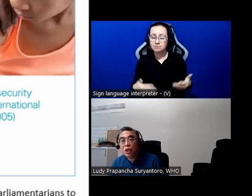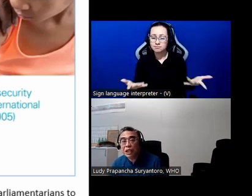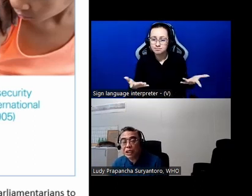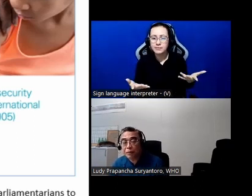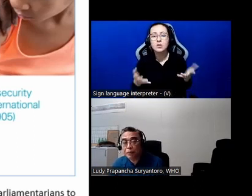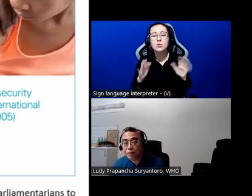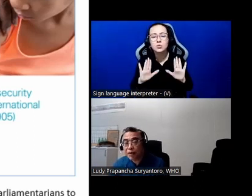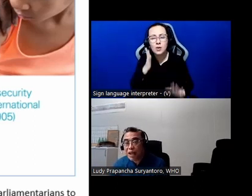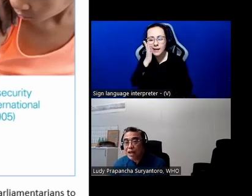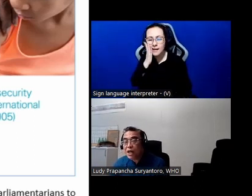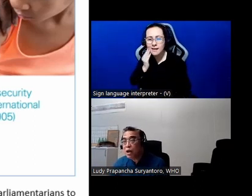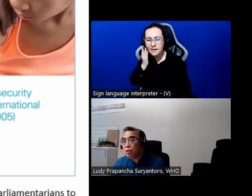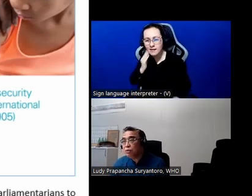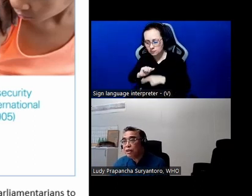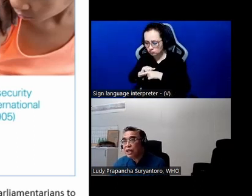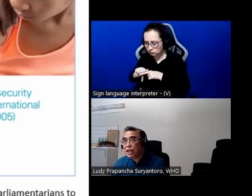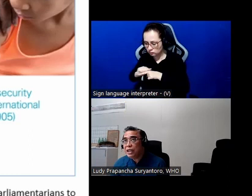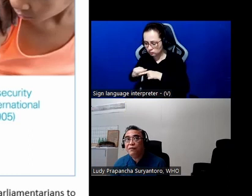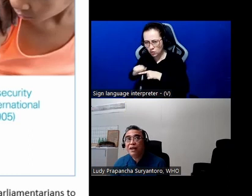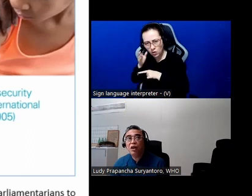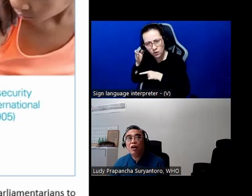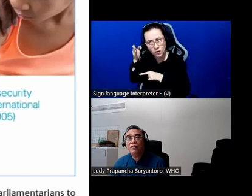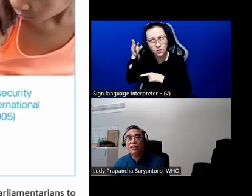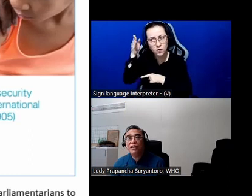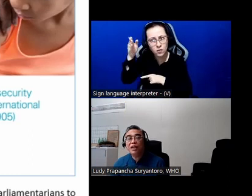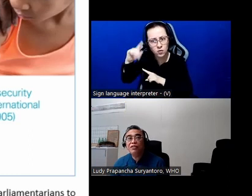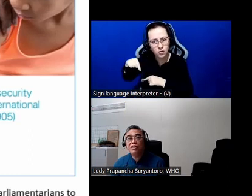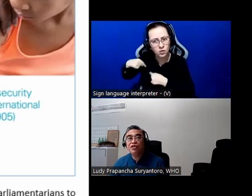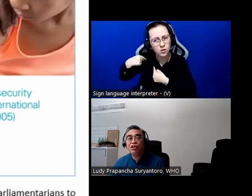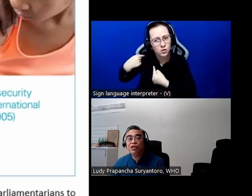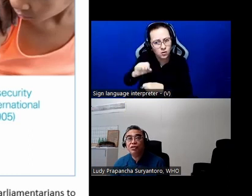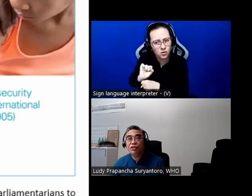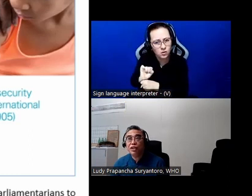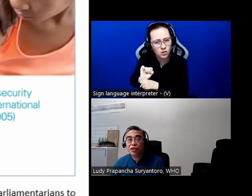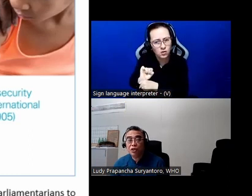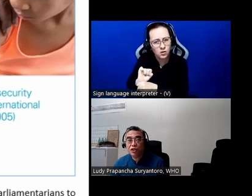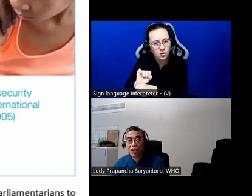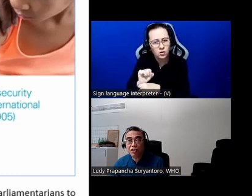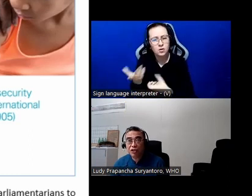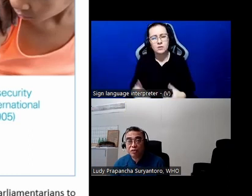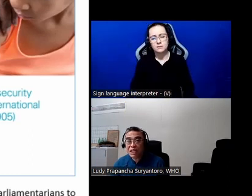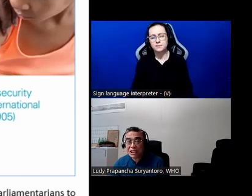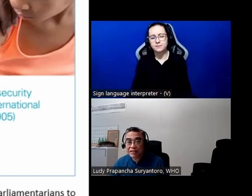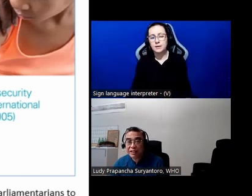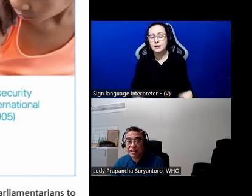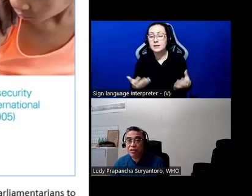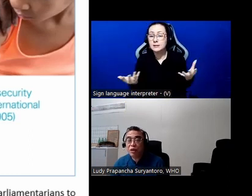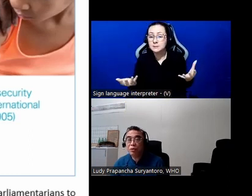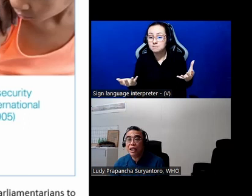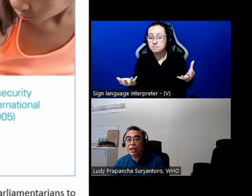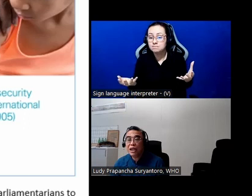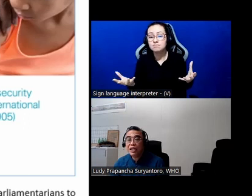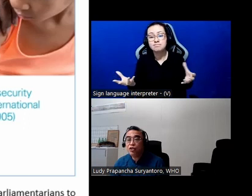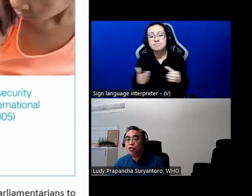local authority. Now, in the face of disasters, risks, or natural disasters, emergencies, as